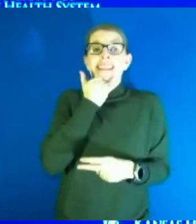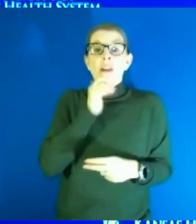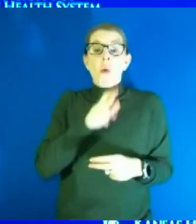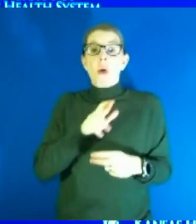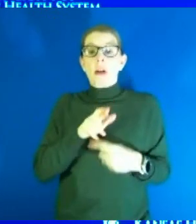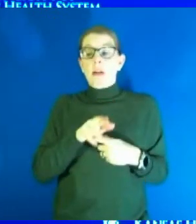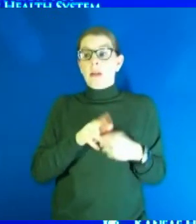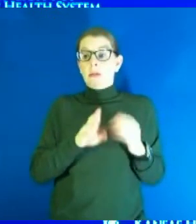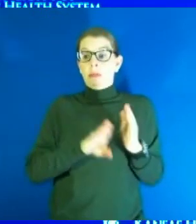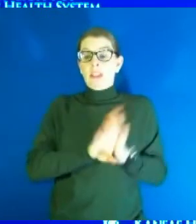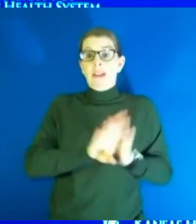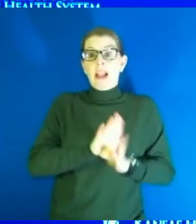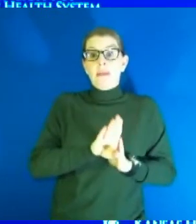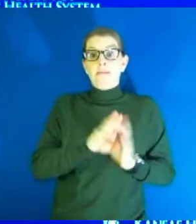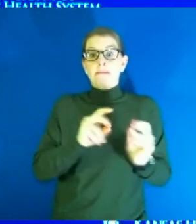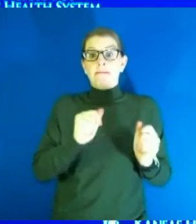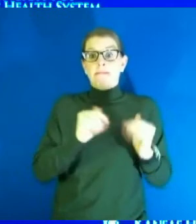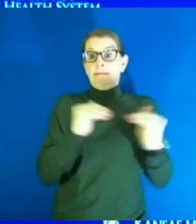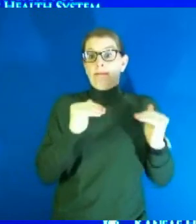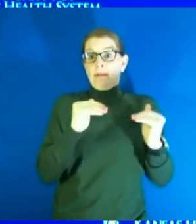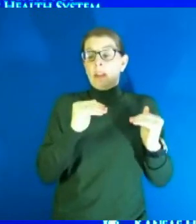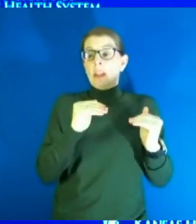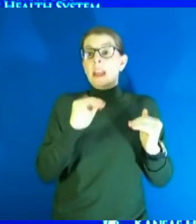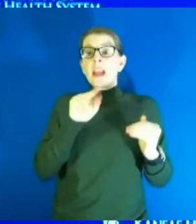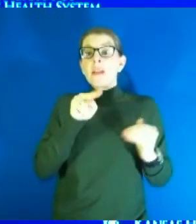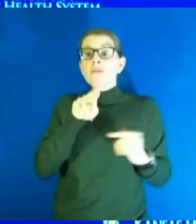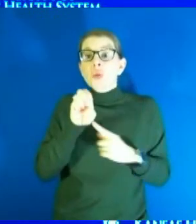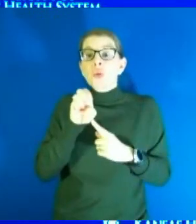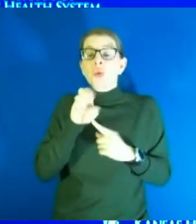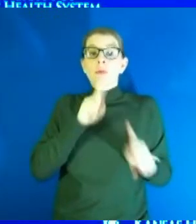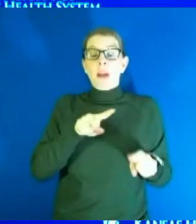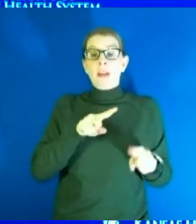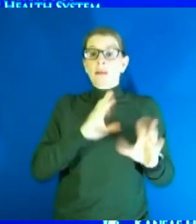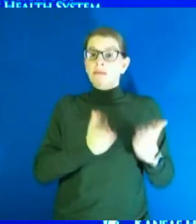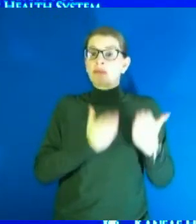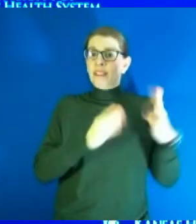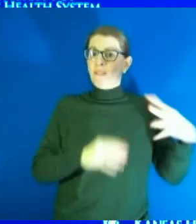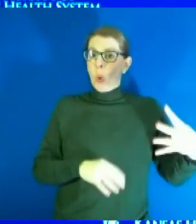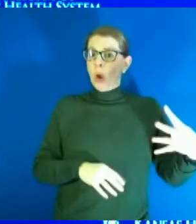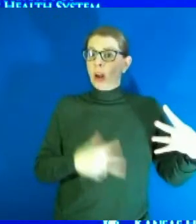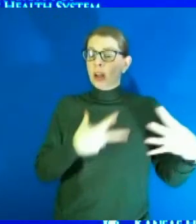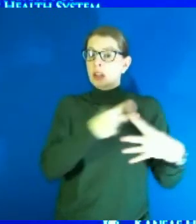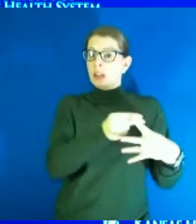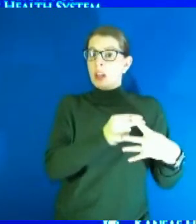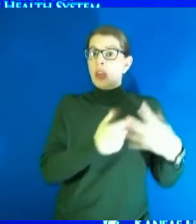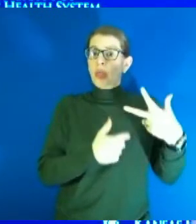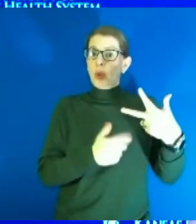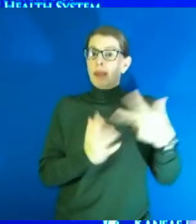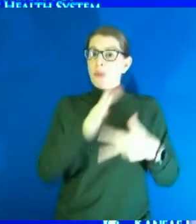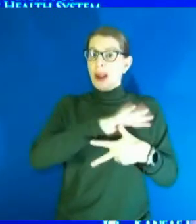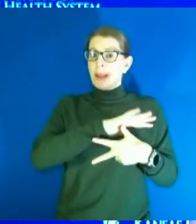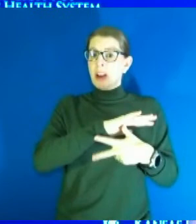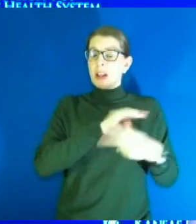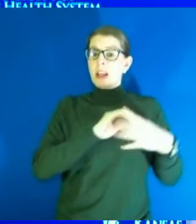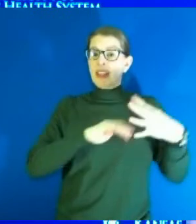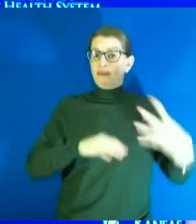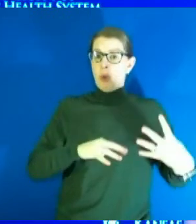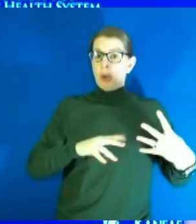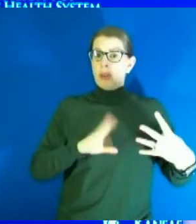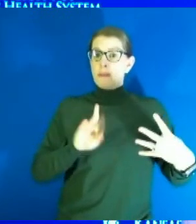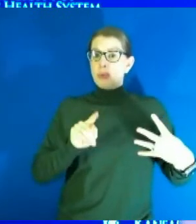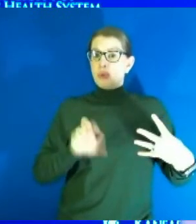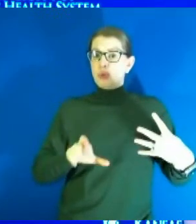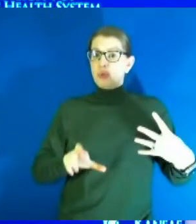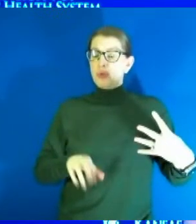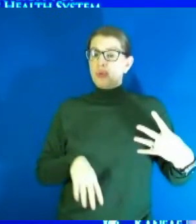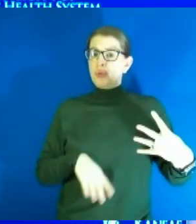adequate immune response, they are recommending 4 doses of vaccine, 3 primary doses, and then that booster dose. So there is a